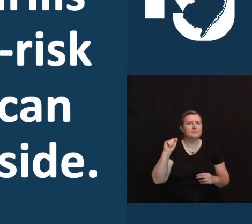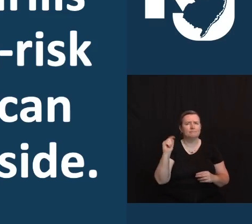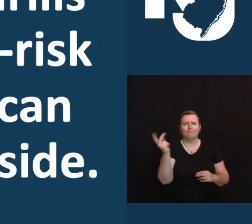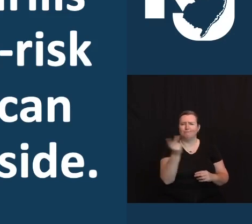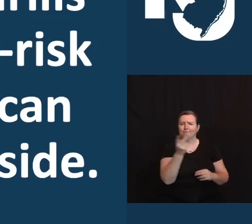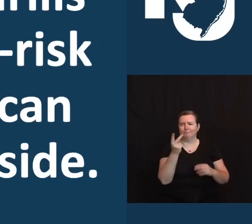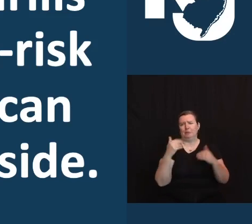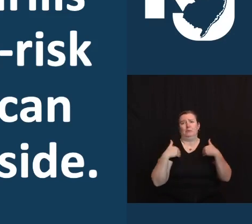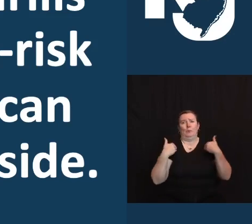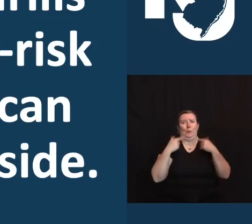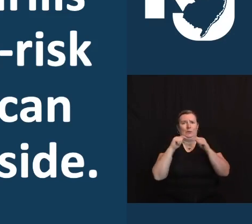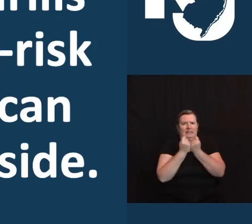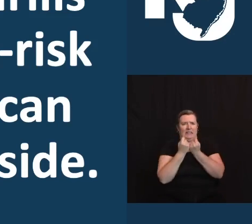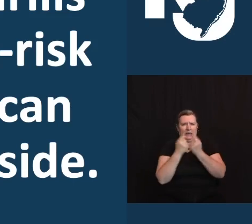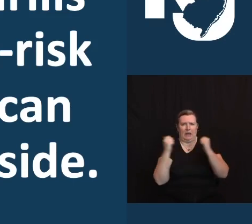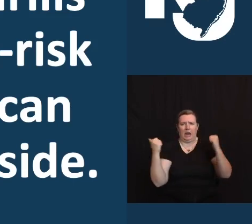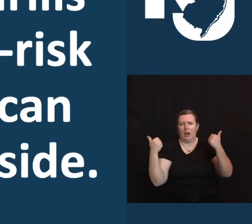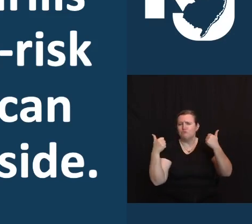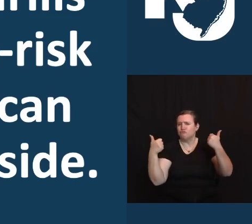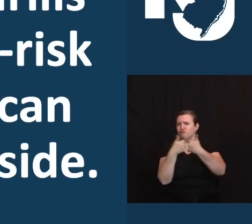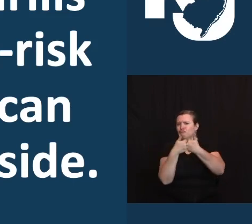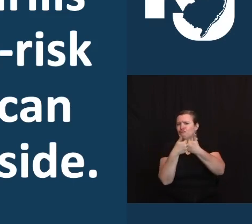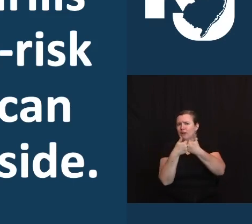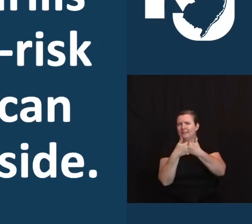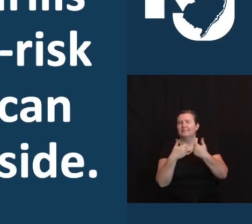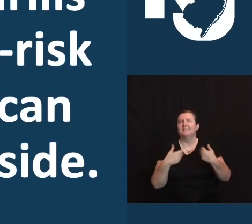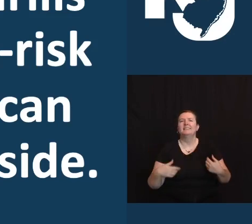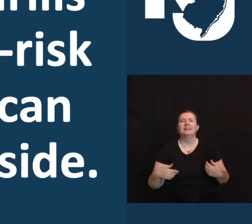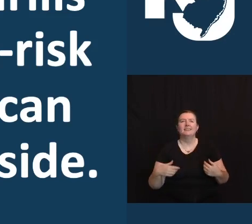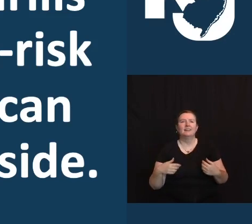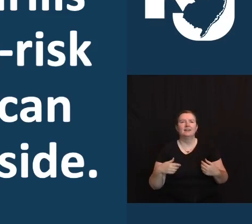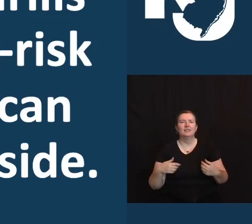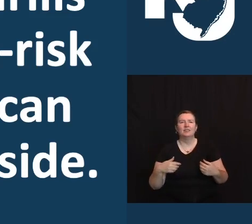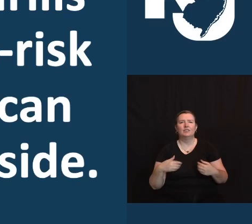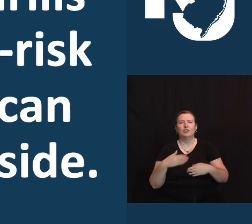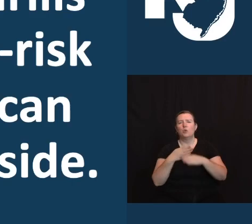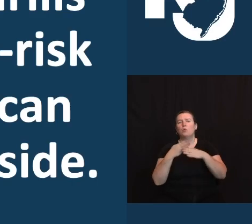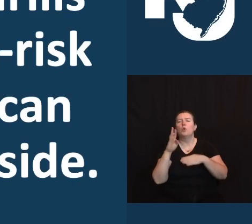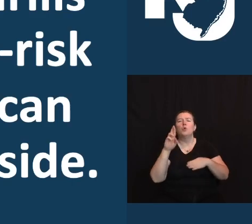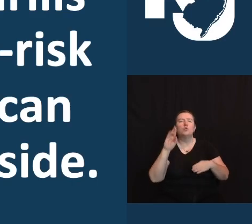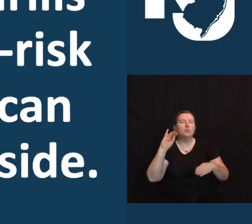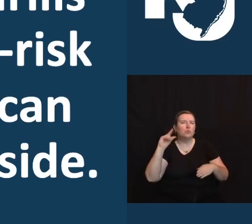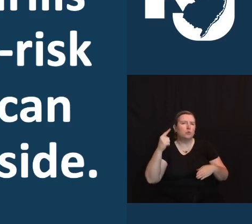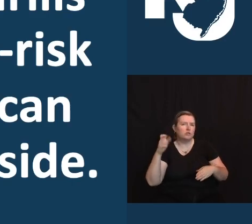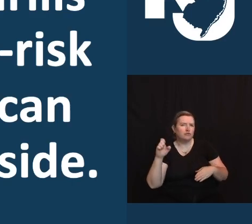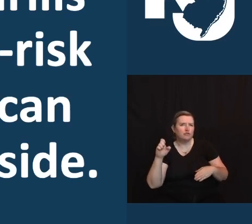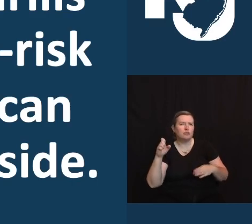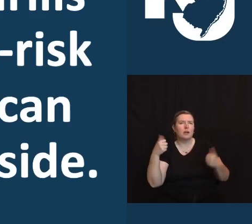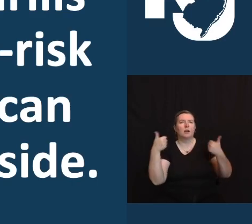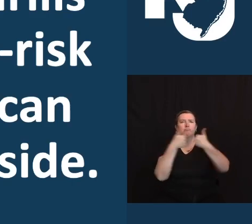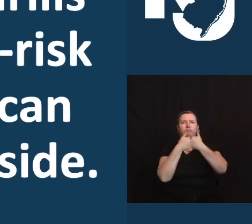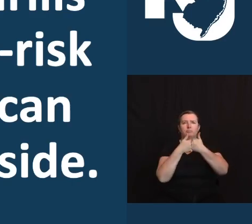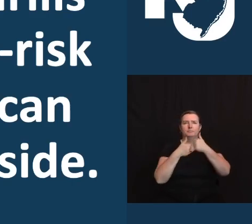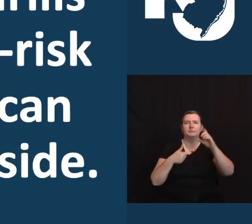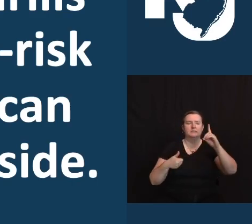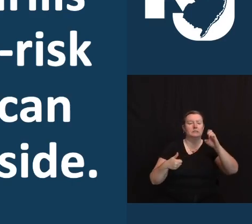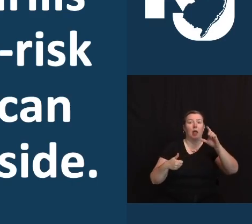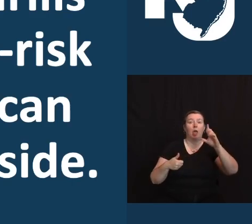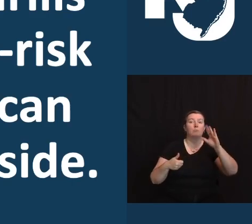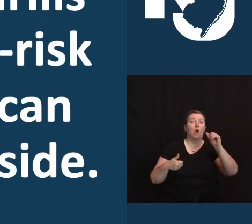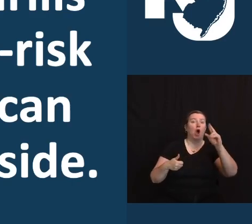for Woodridge against Del Barton, which Del Barton ended up winning. But this series is